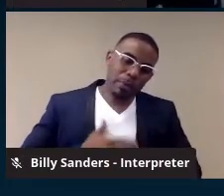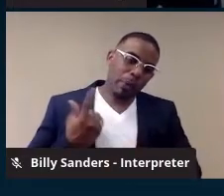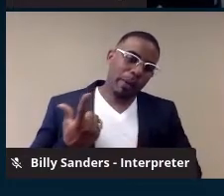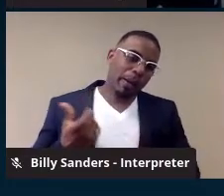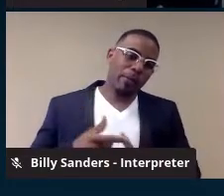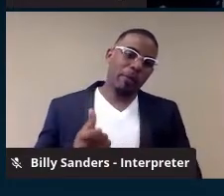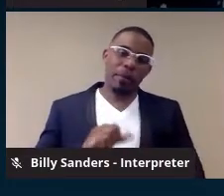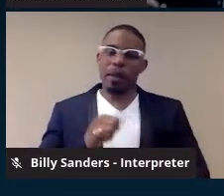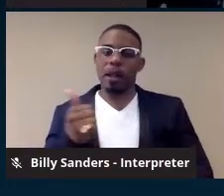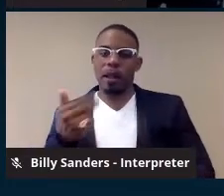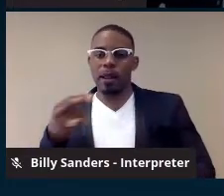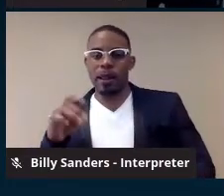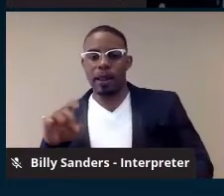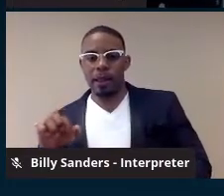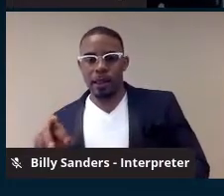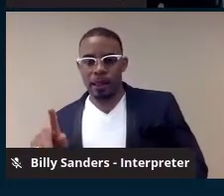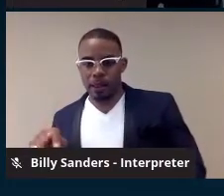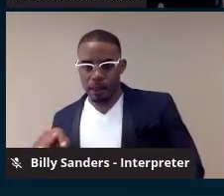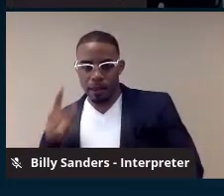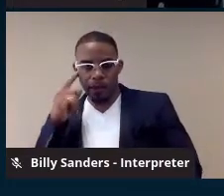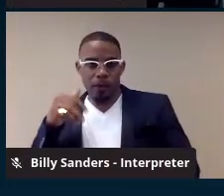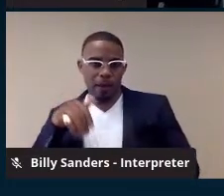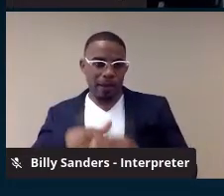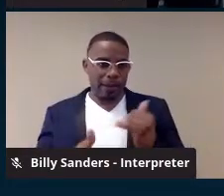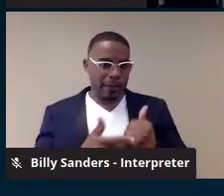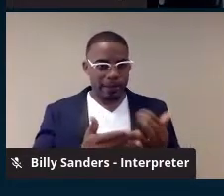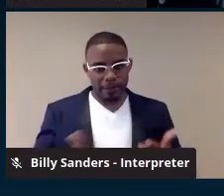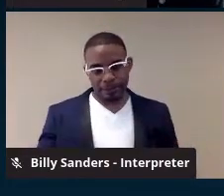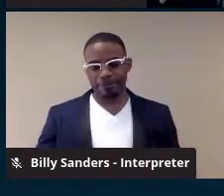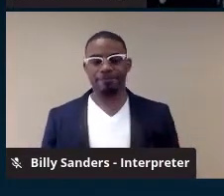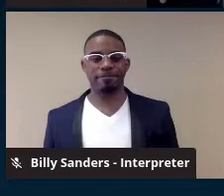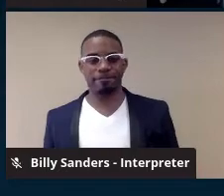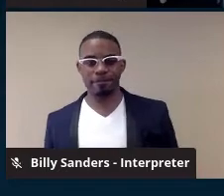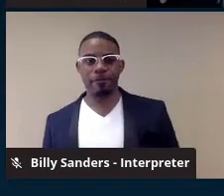a bit of a head start in terms of tech stack.